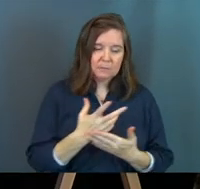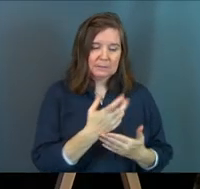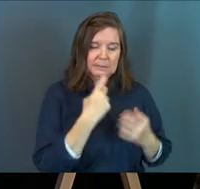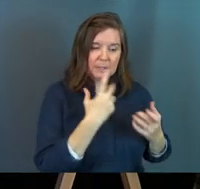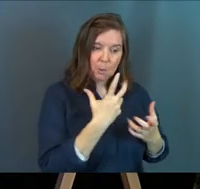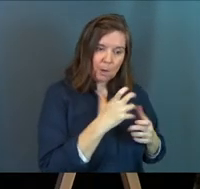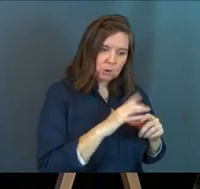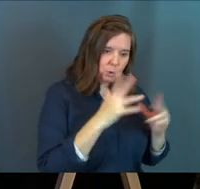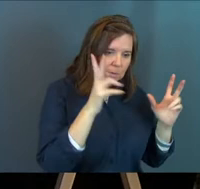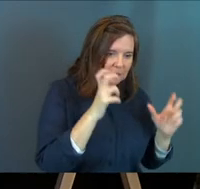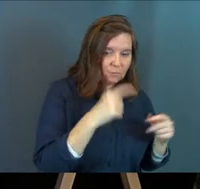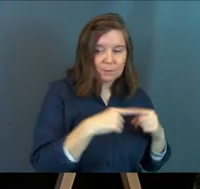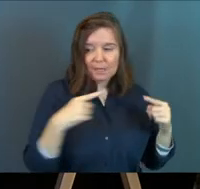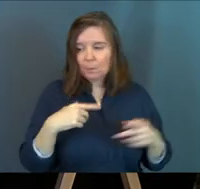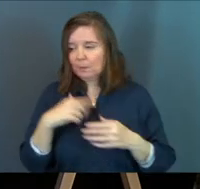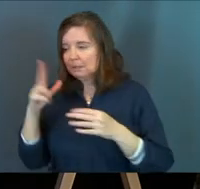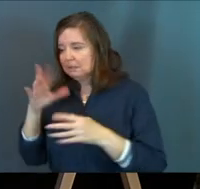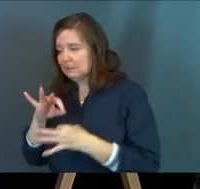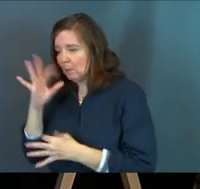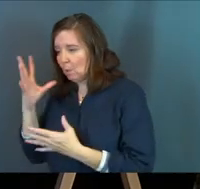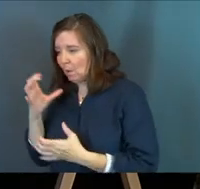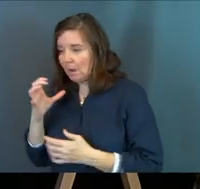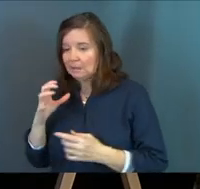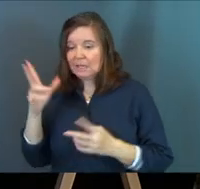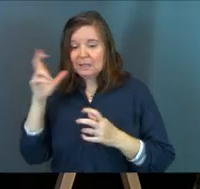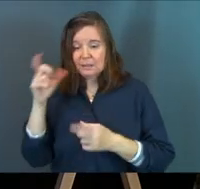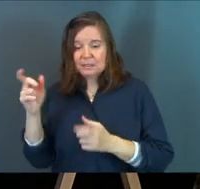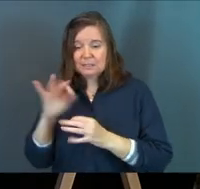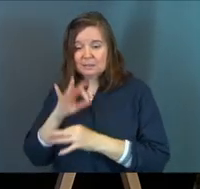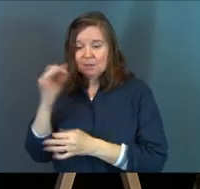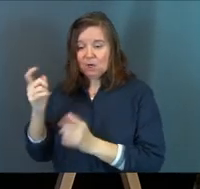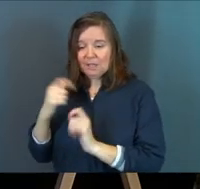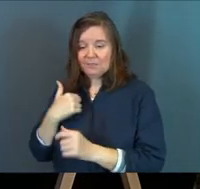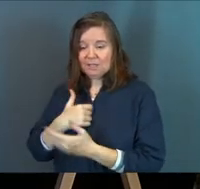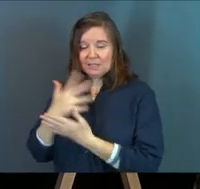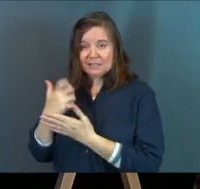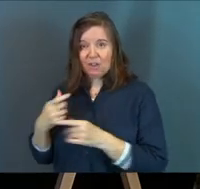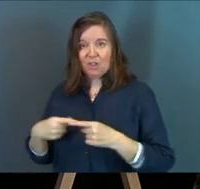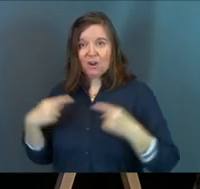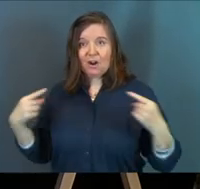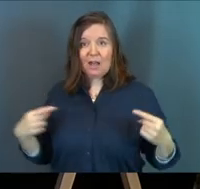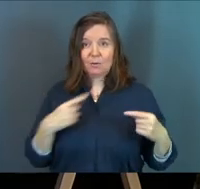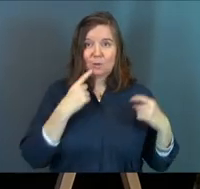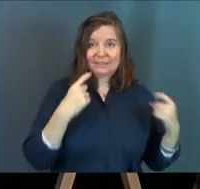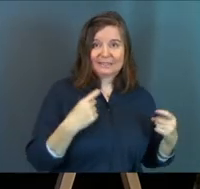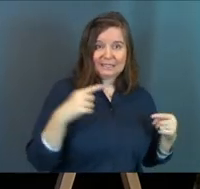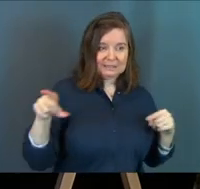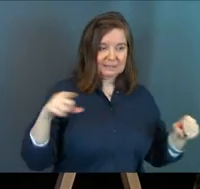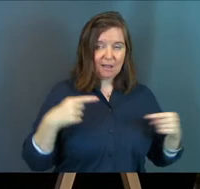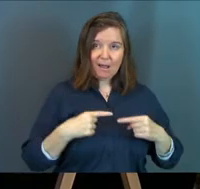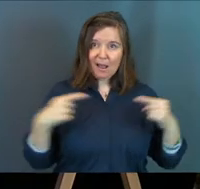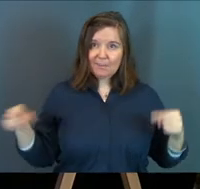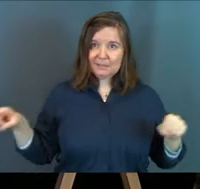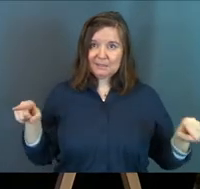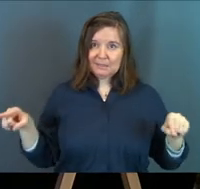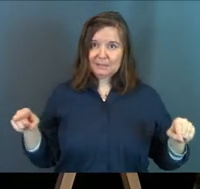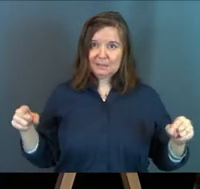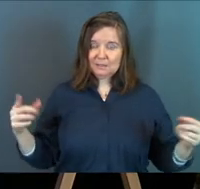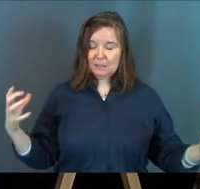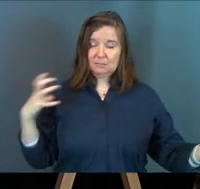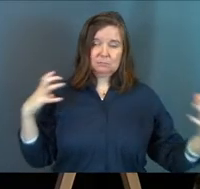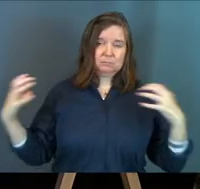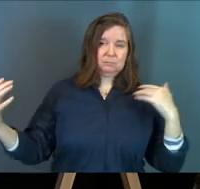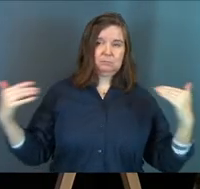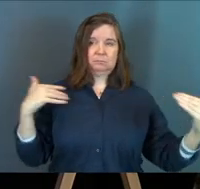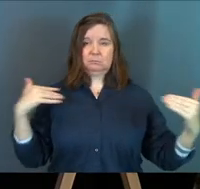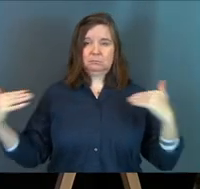to do evil, which is just the opposite of what the Spirit wants. And the Spirit gives us desires that are opposite of what the sinful nature desires. These two forces are